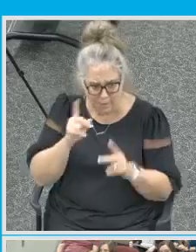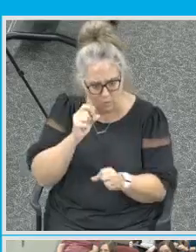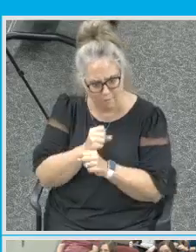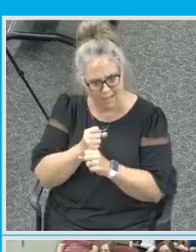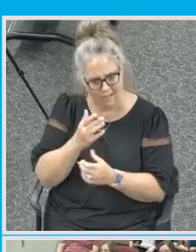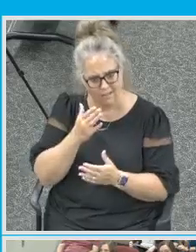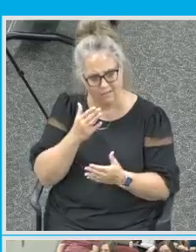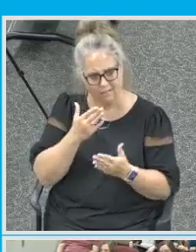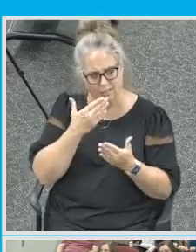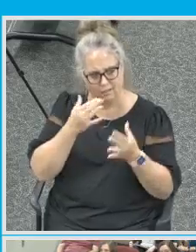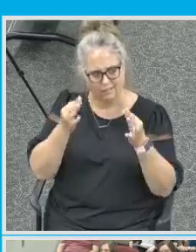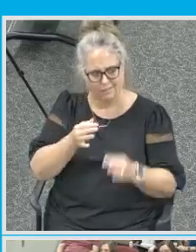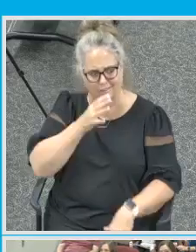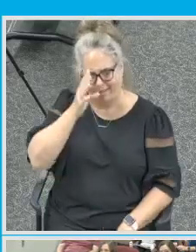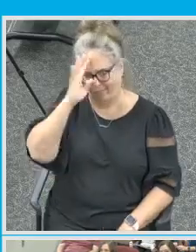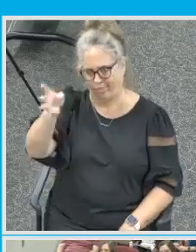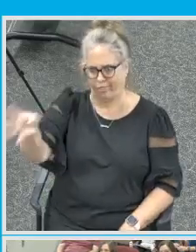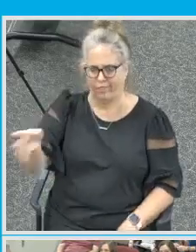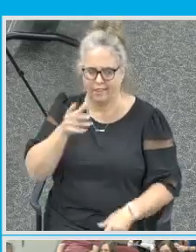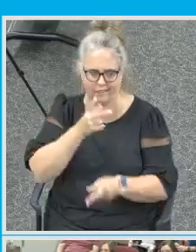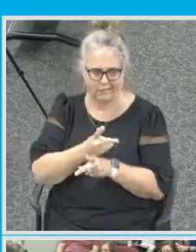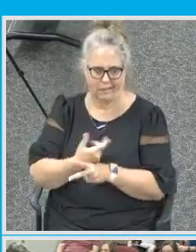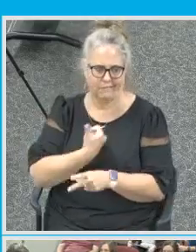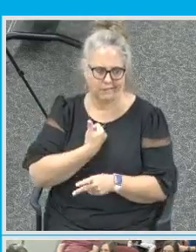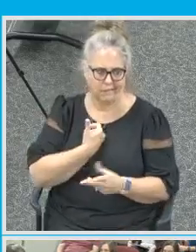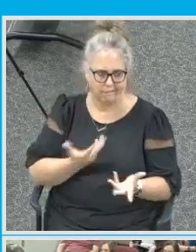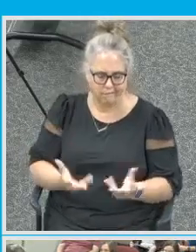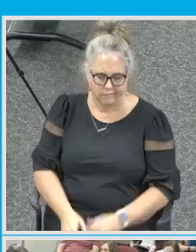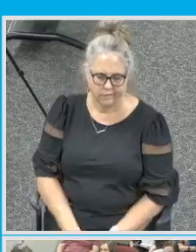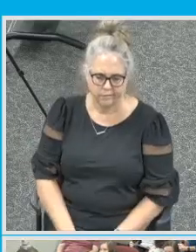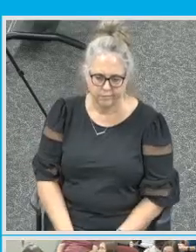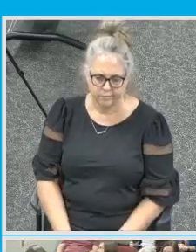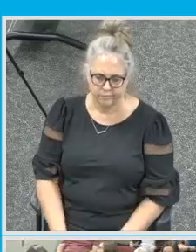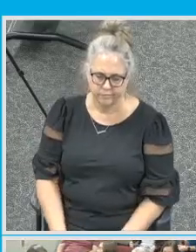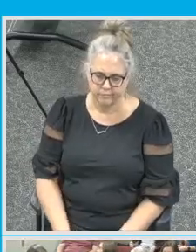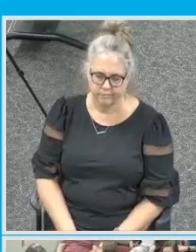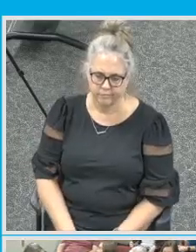That concludes my report. If there's any other questions?